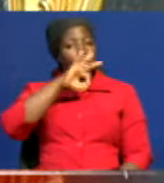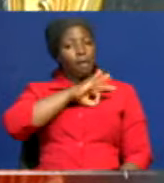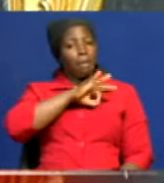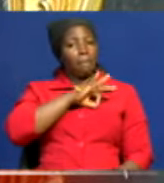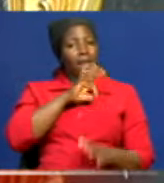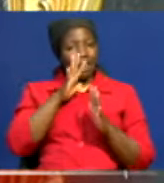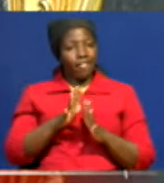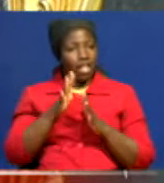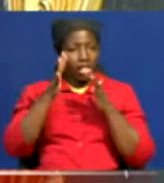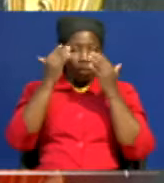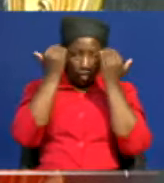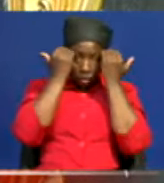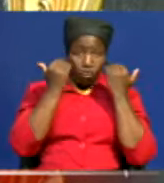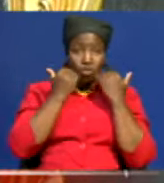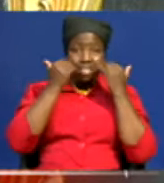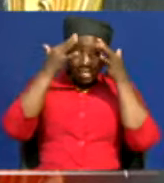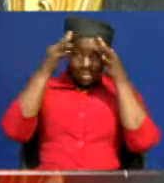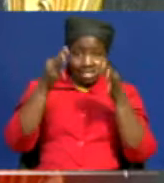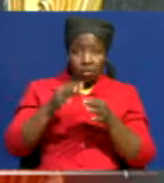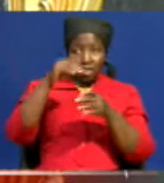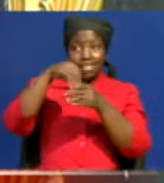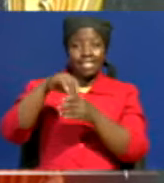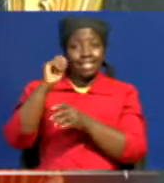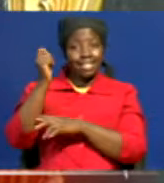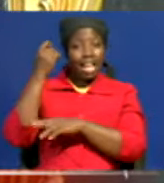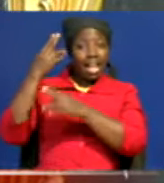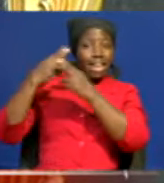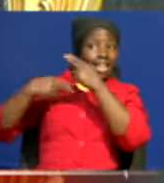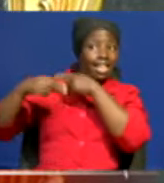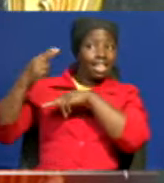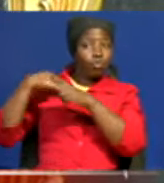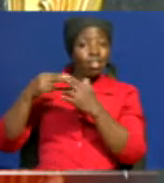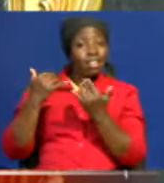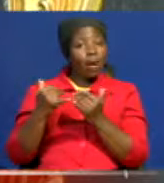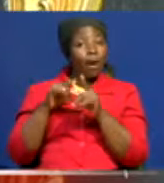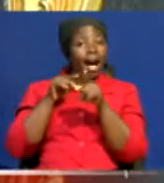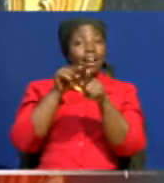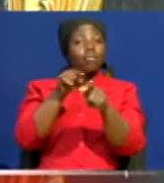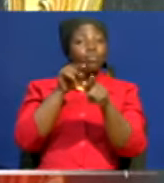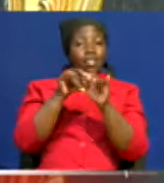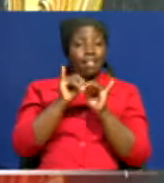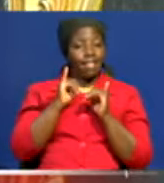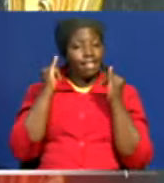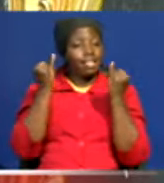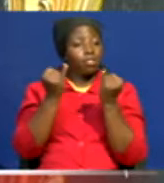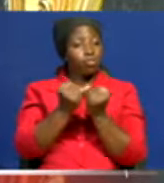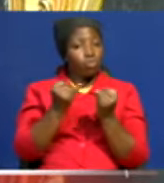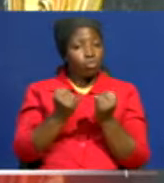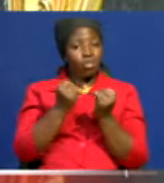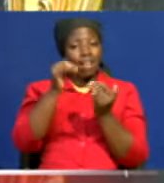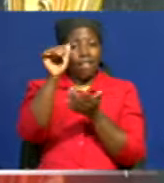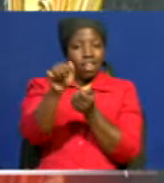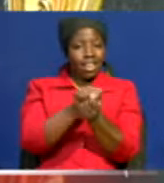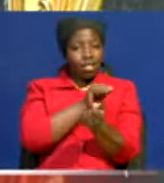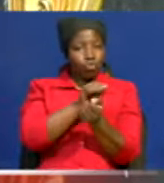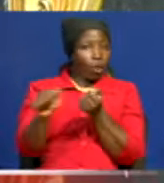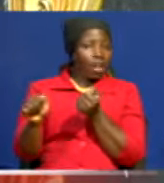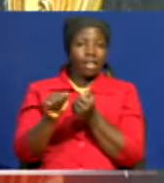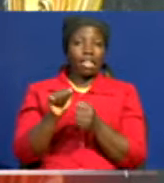of judicial decisions in Kenya's history now accuse the institution of sabotaging him.